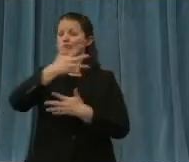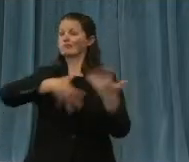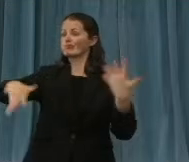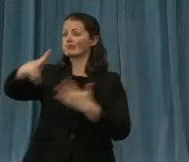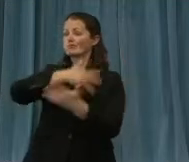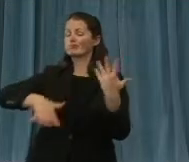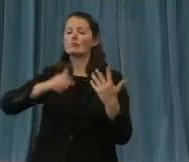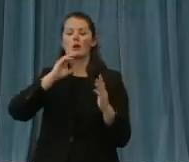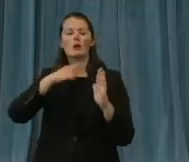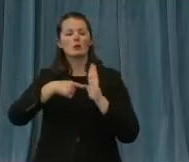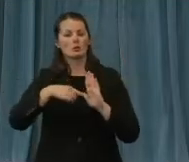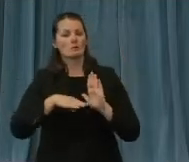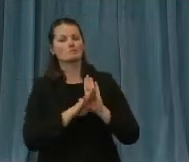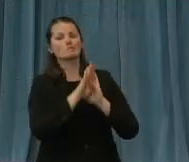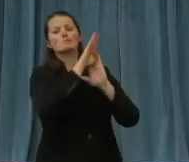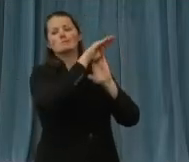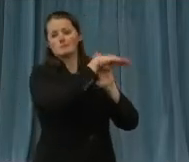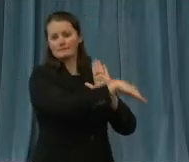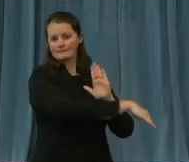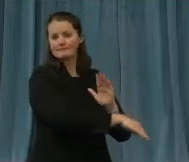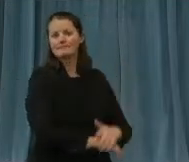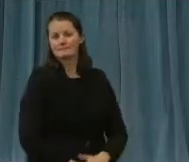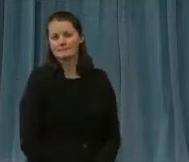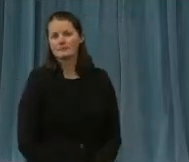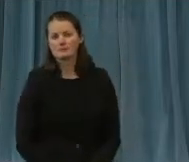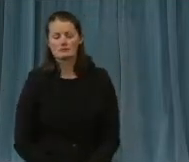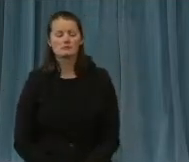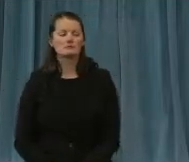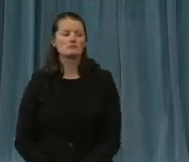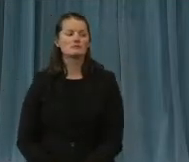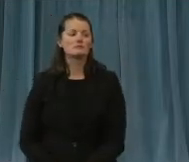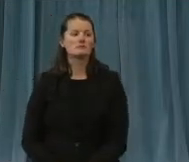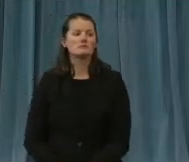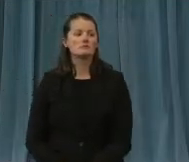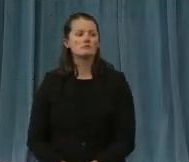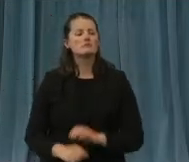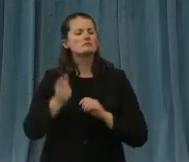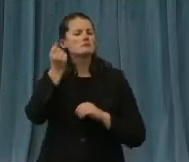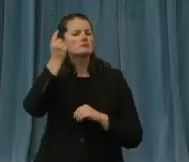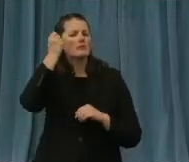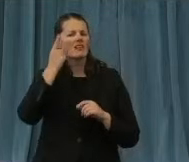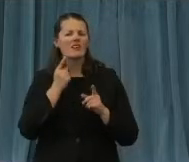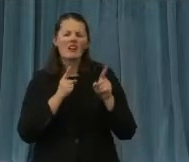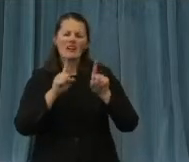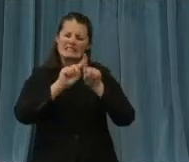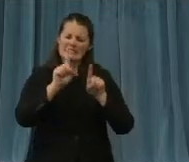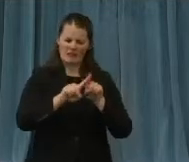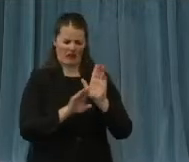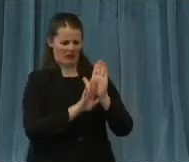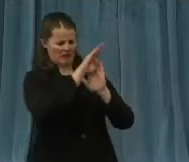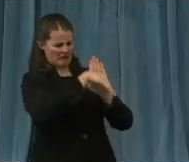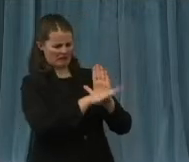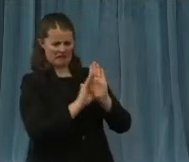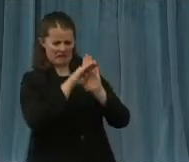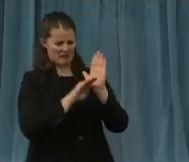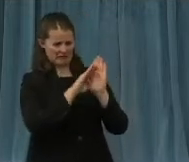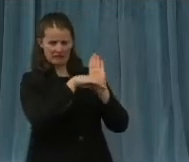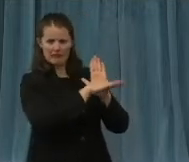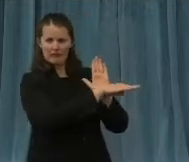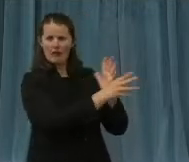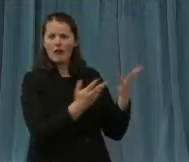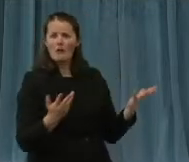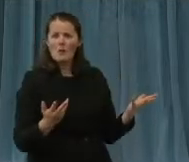about. It's really important also to understand that the models that we're using to identify likelihood that we've reached a peak